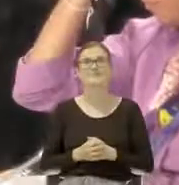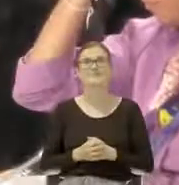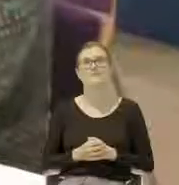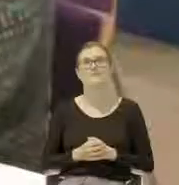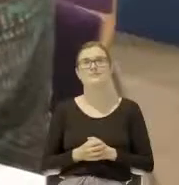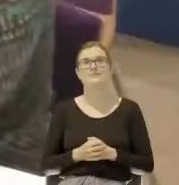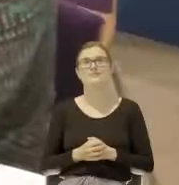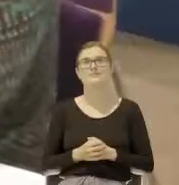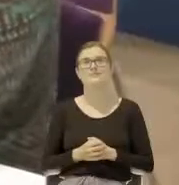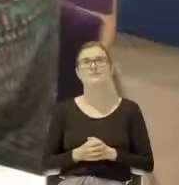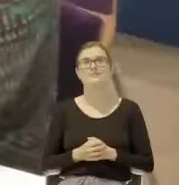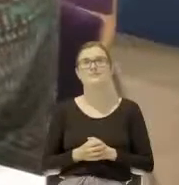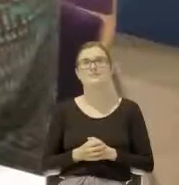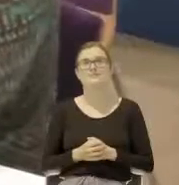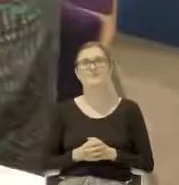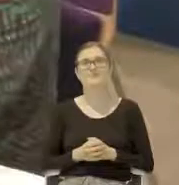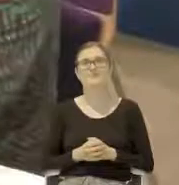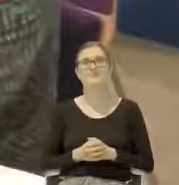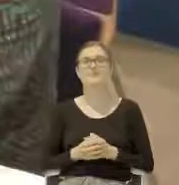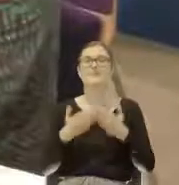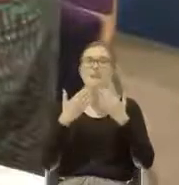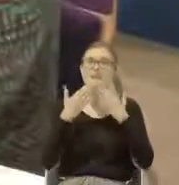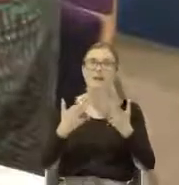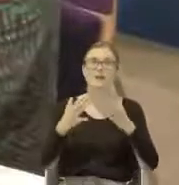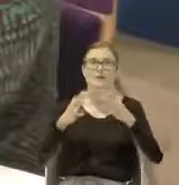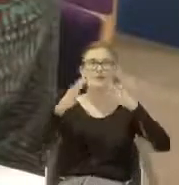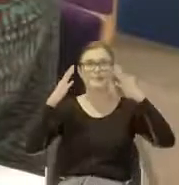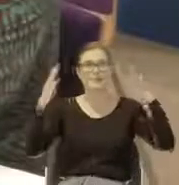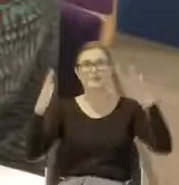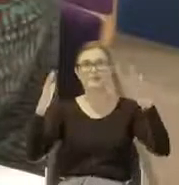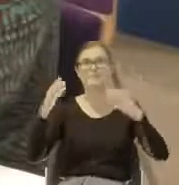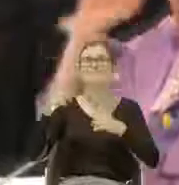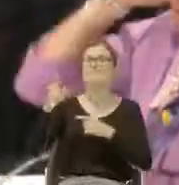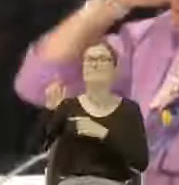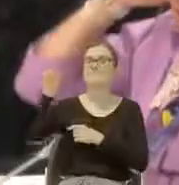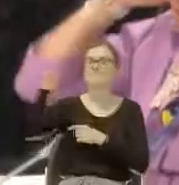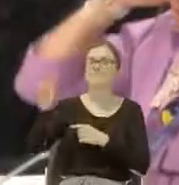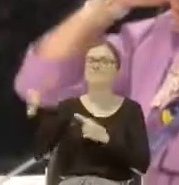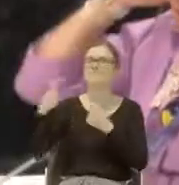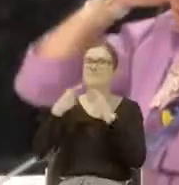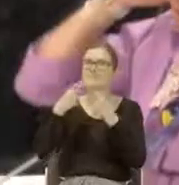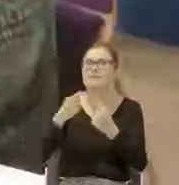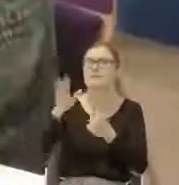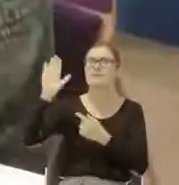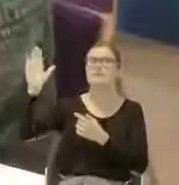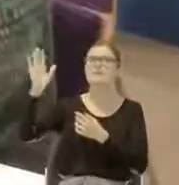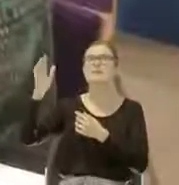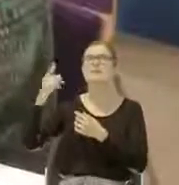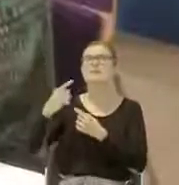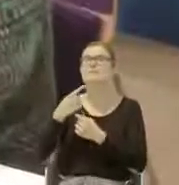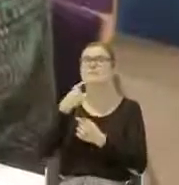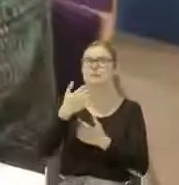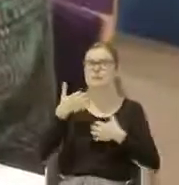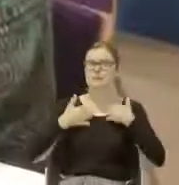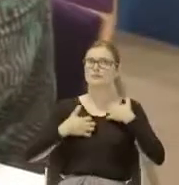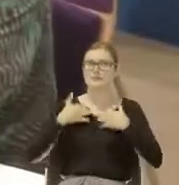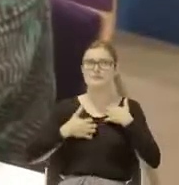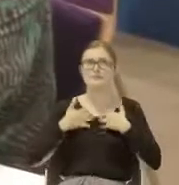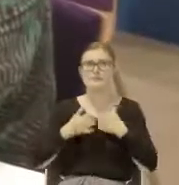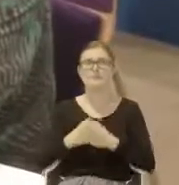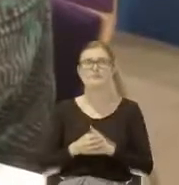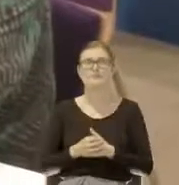Thanks, Flora, for sharing the insights of local governments primarily serving a facilitation role and the importance of building